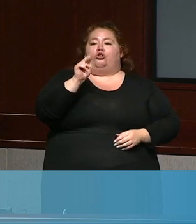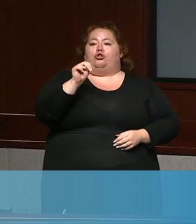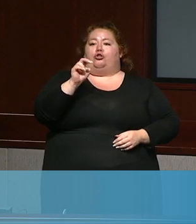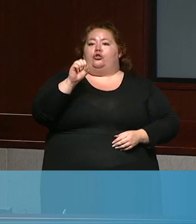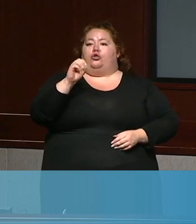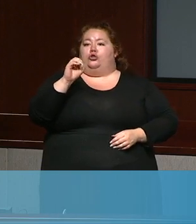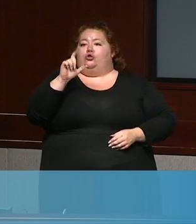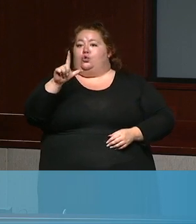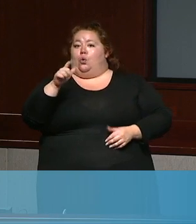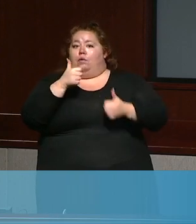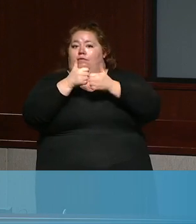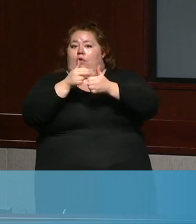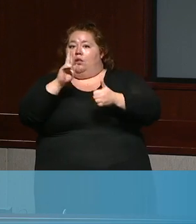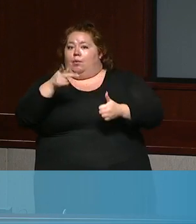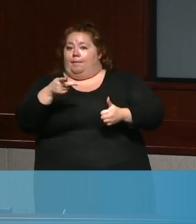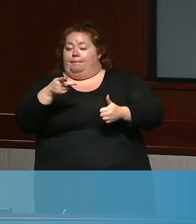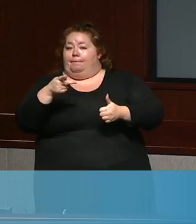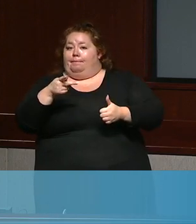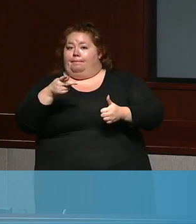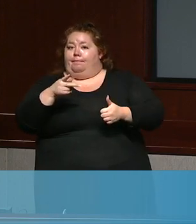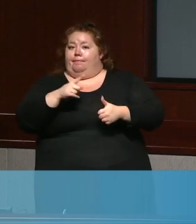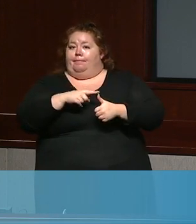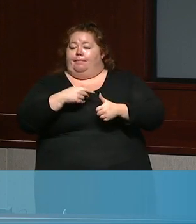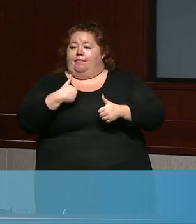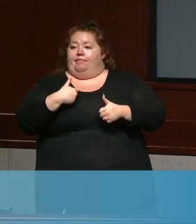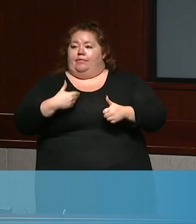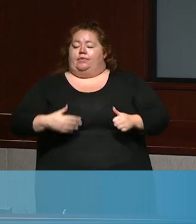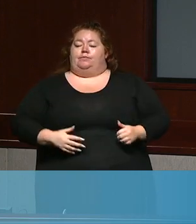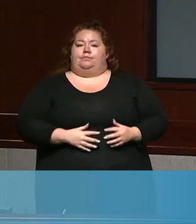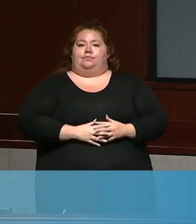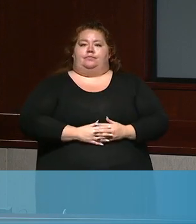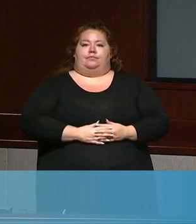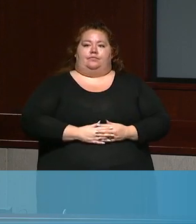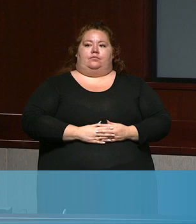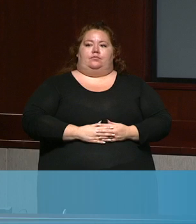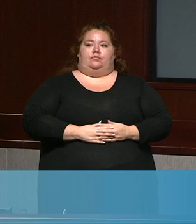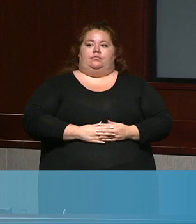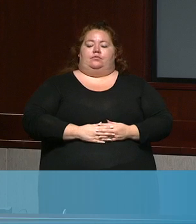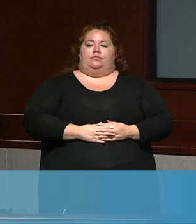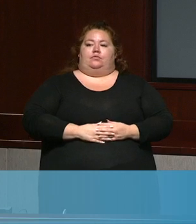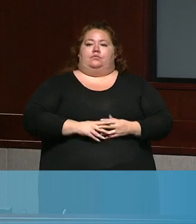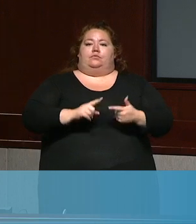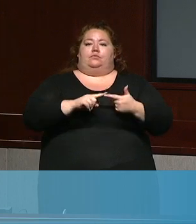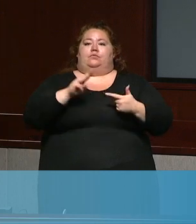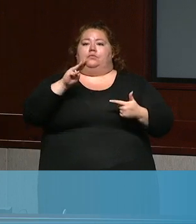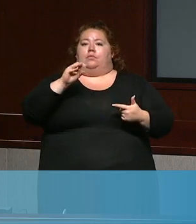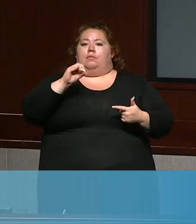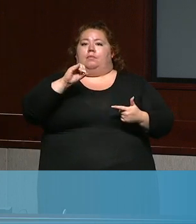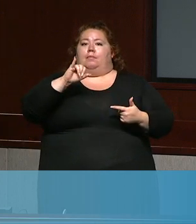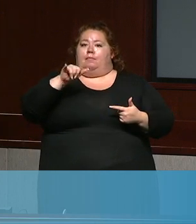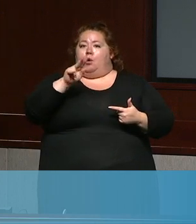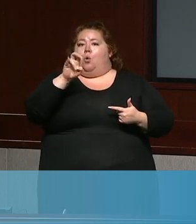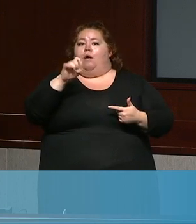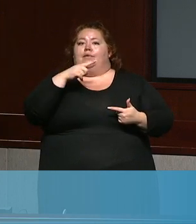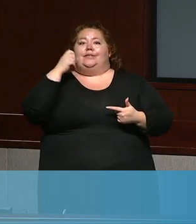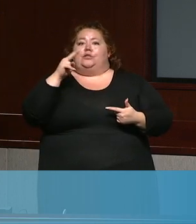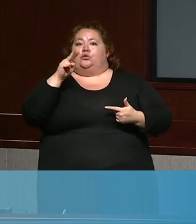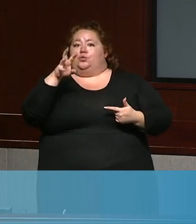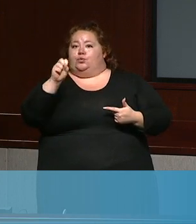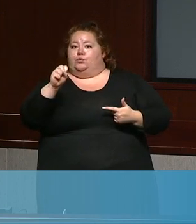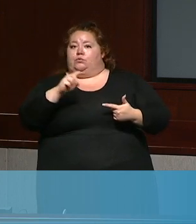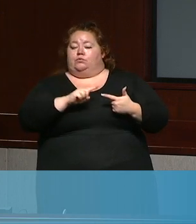questions? Mojave Desert News,